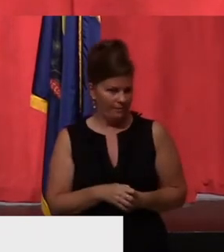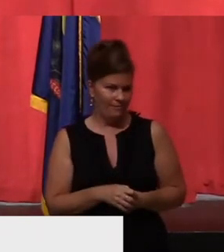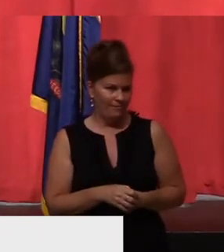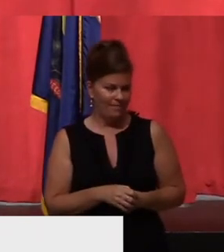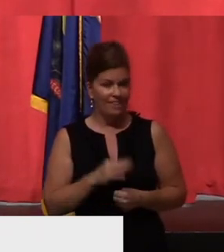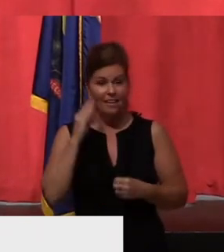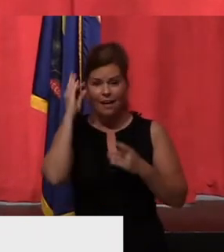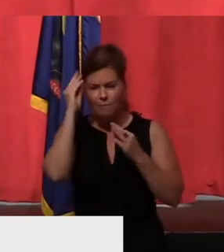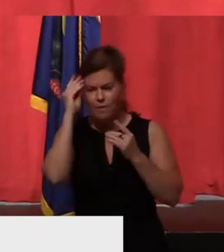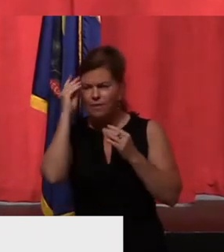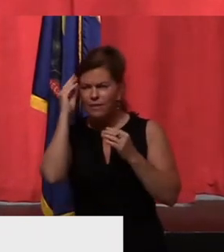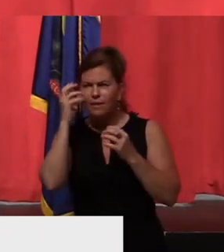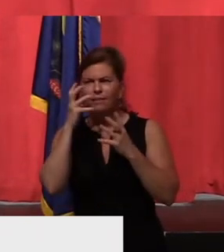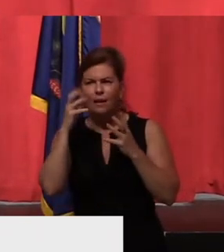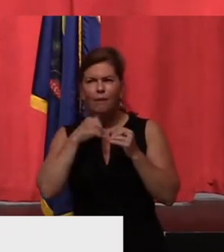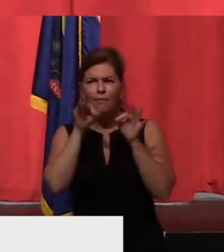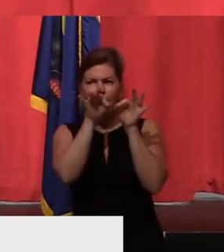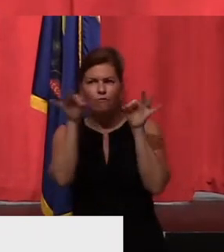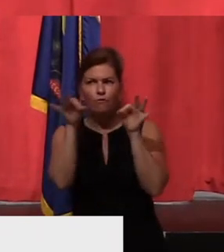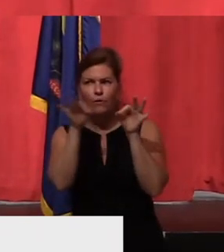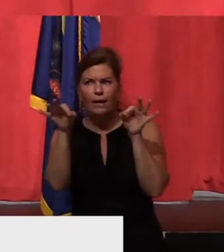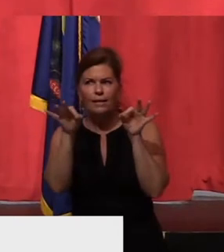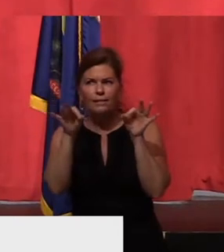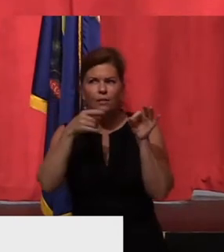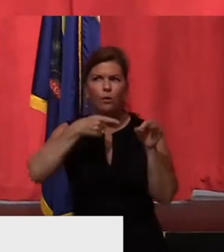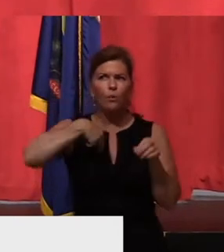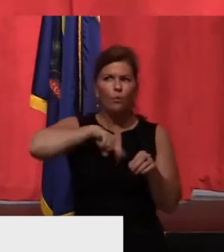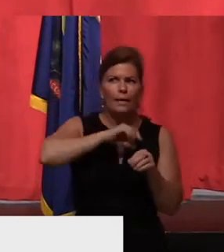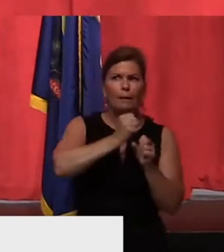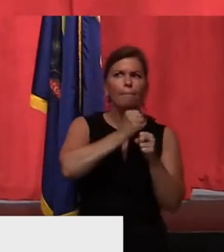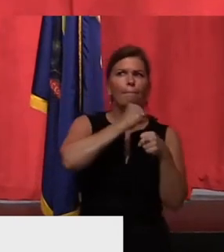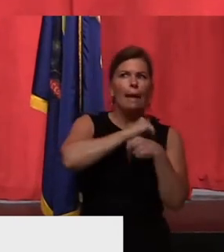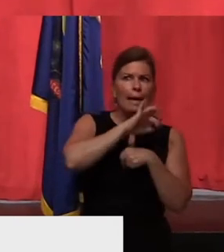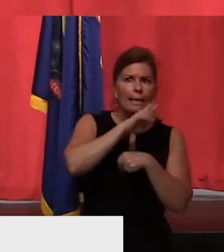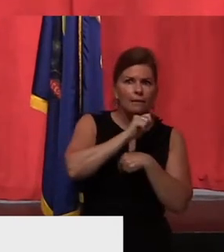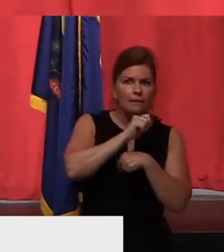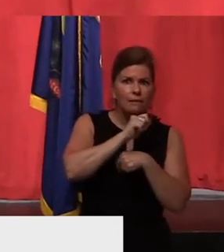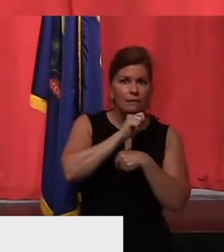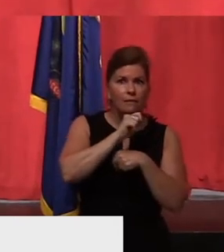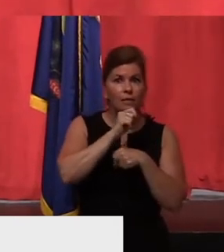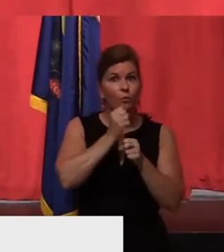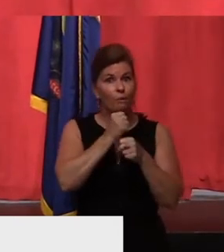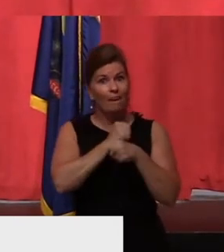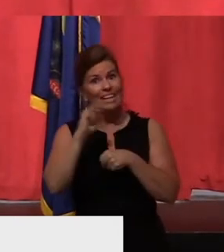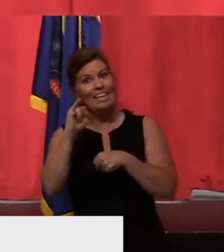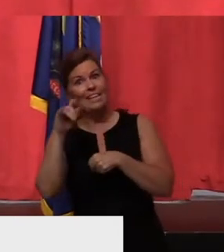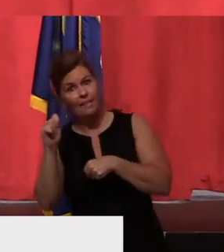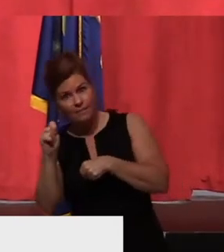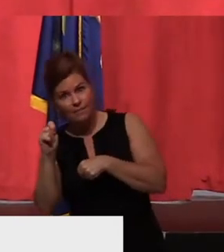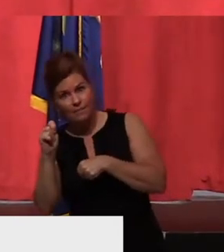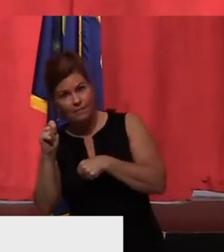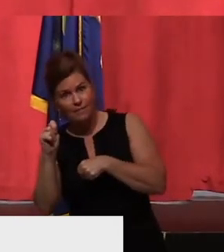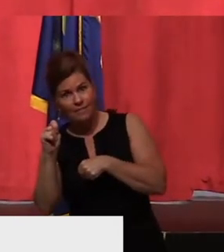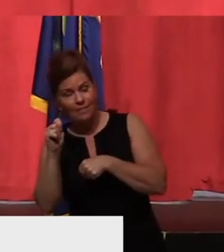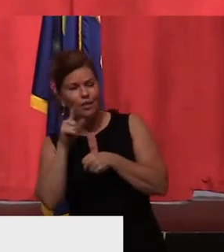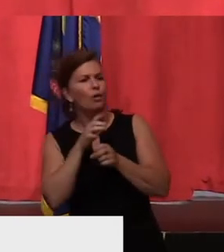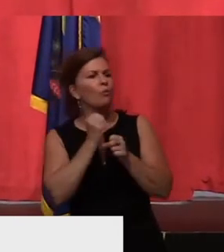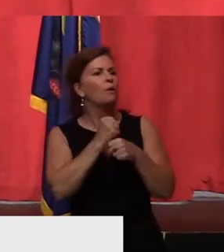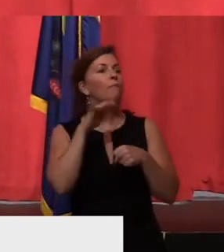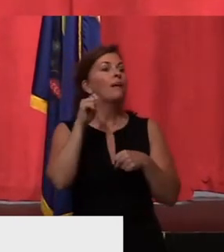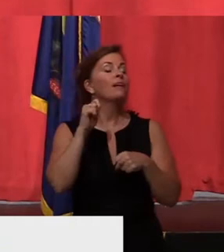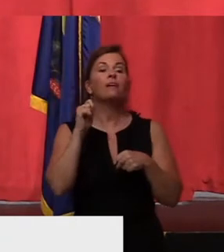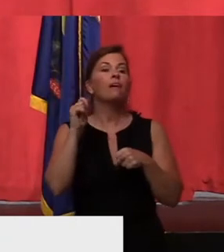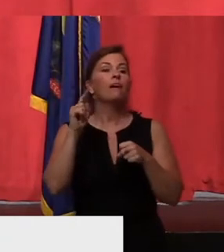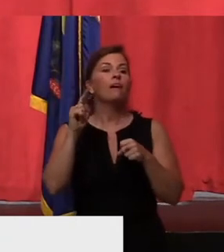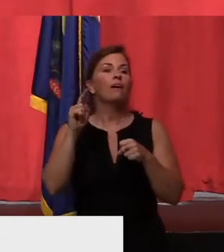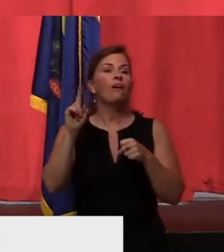a lot about that phrase lately. We made it. We made it. We made it all the way from